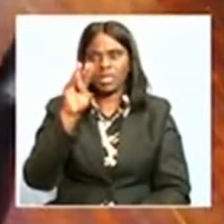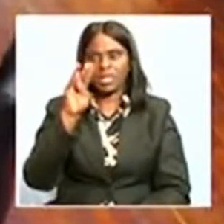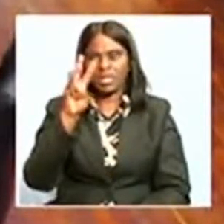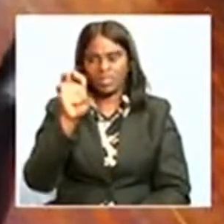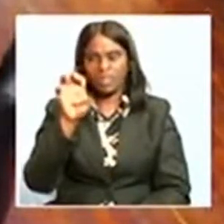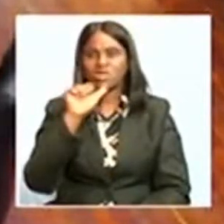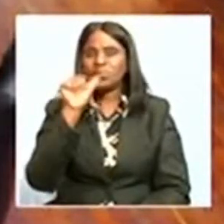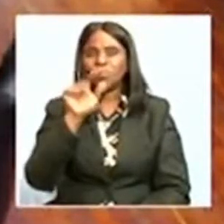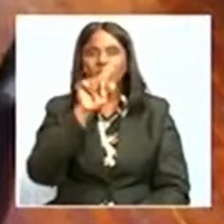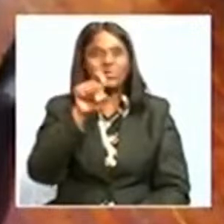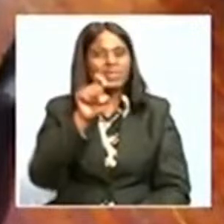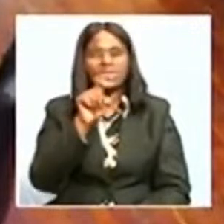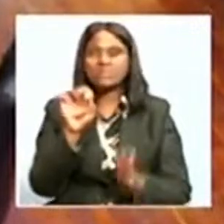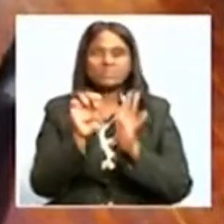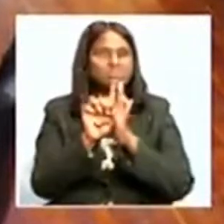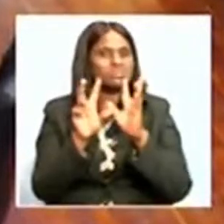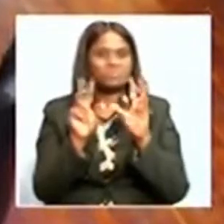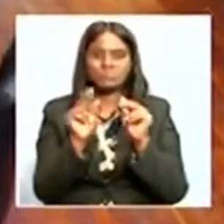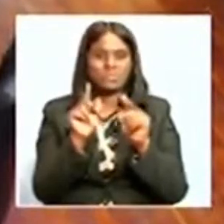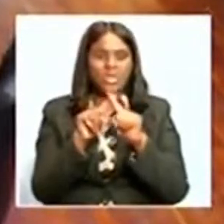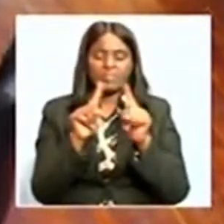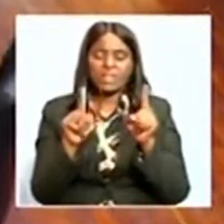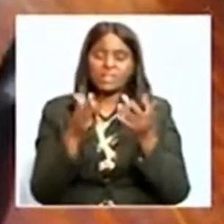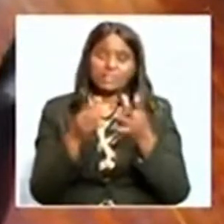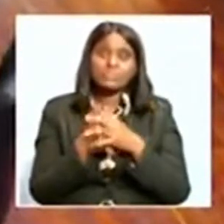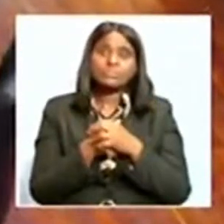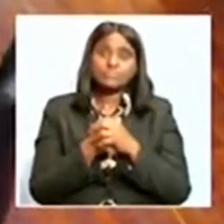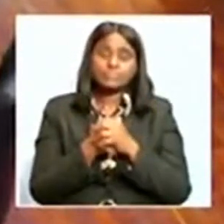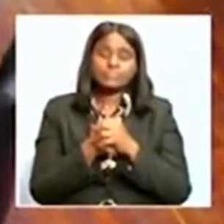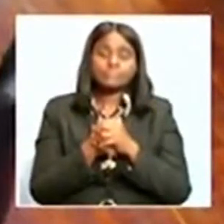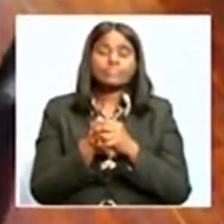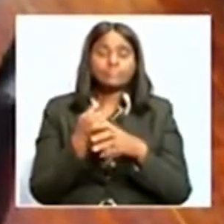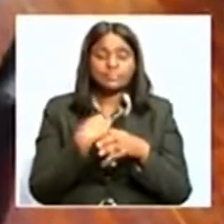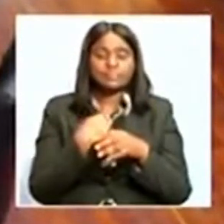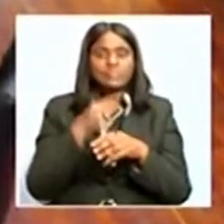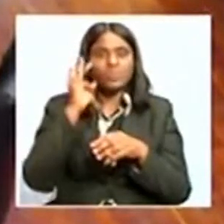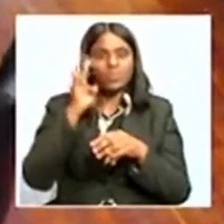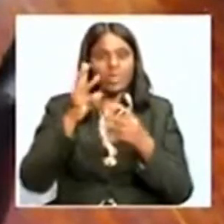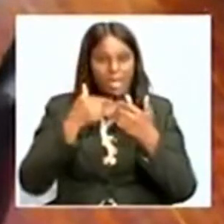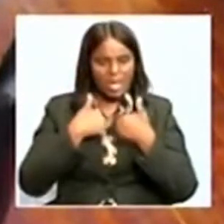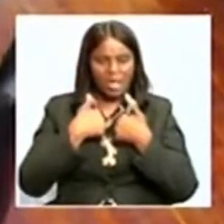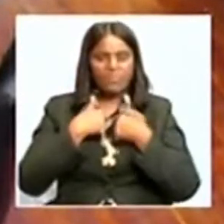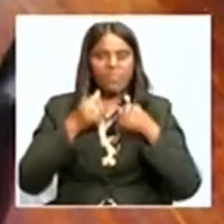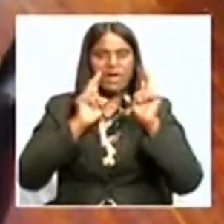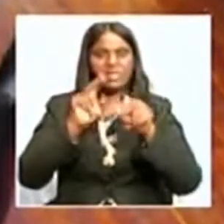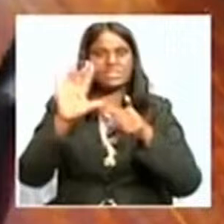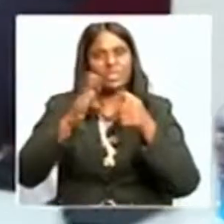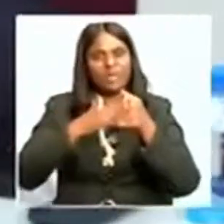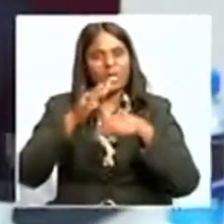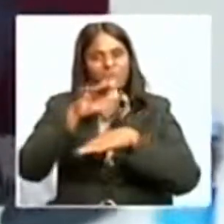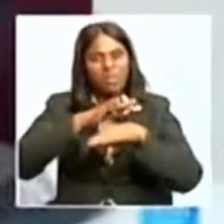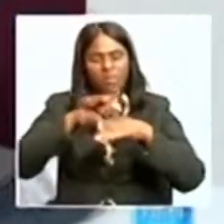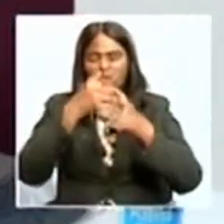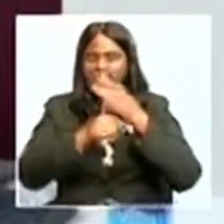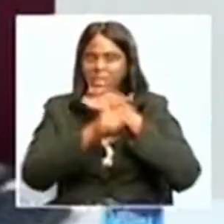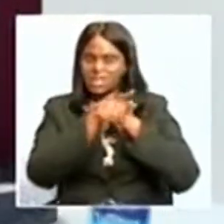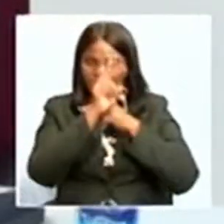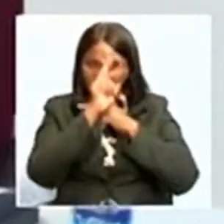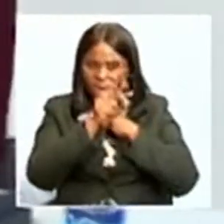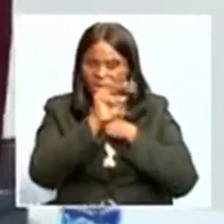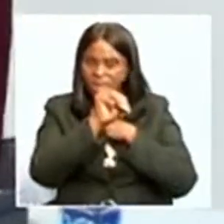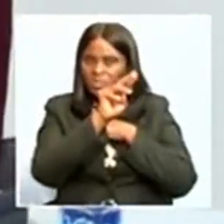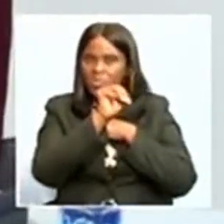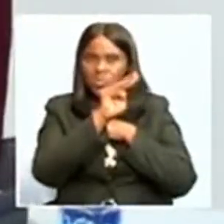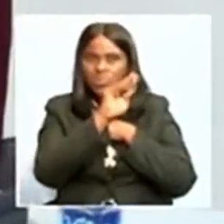not a question as such, but are we going to have a feedback over what Honorable Mumba has